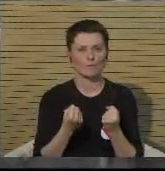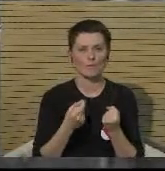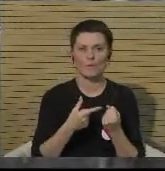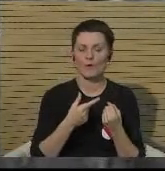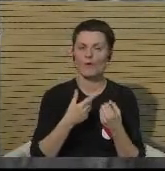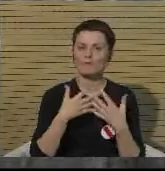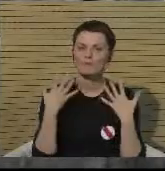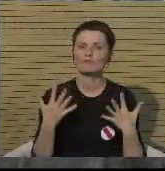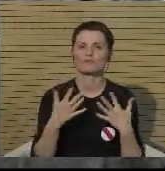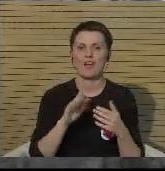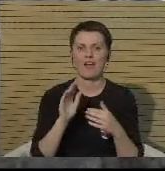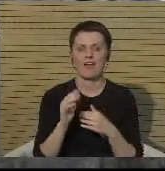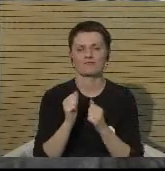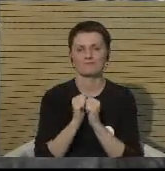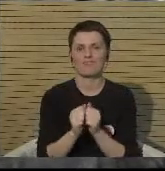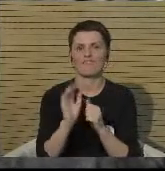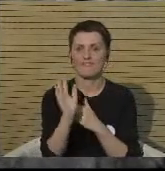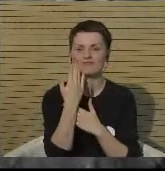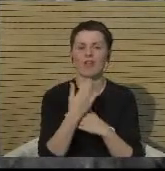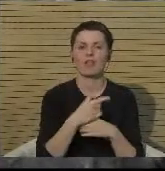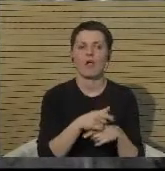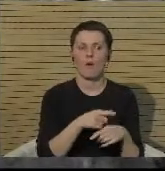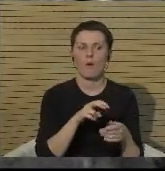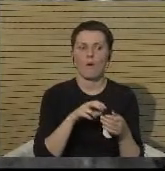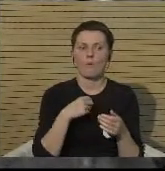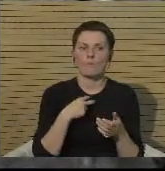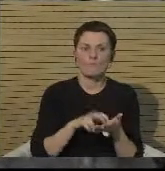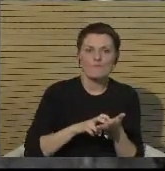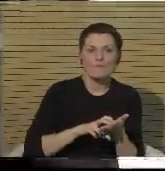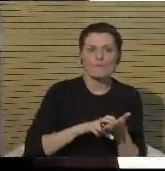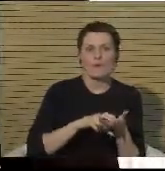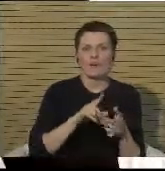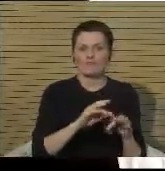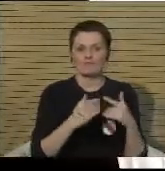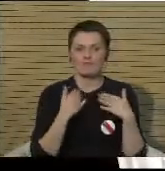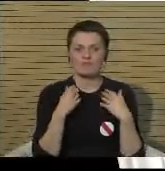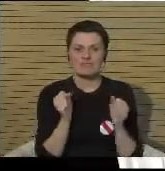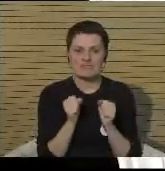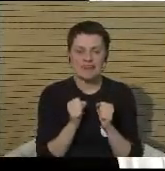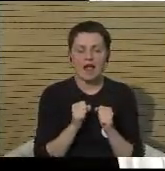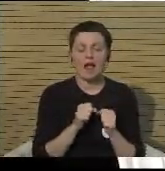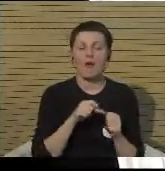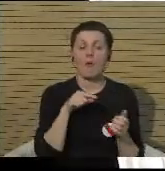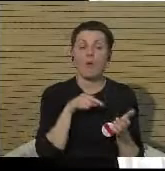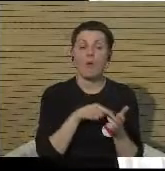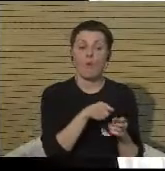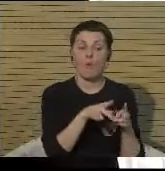was a great challenge. I was really scared with that process.